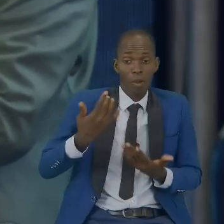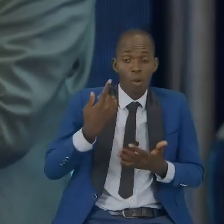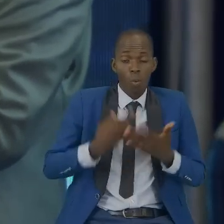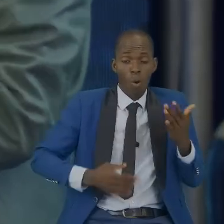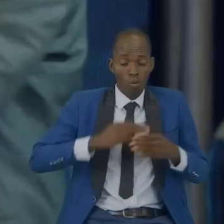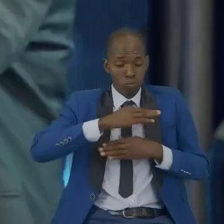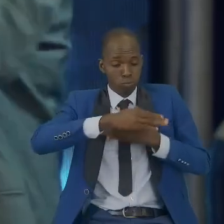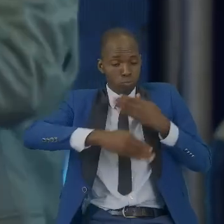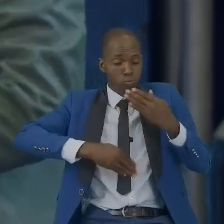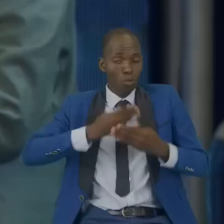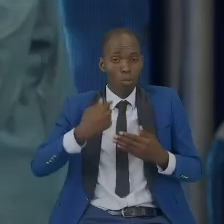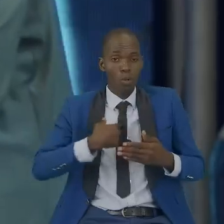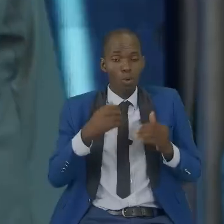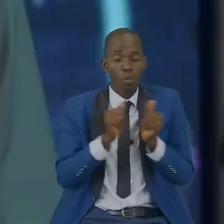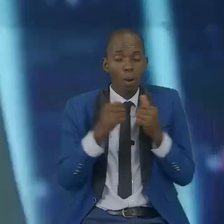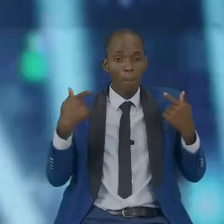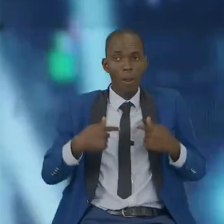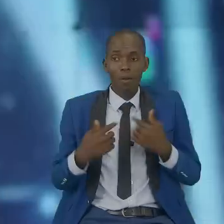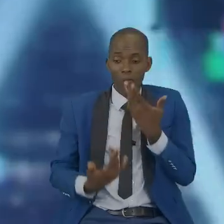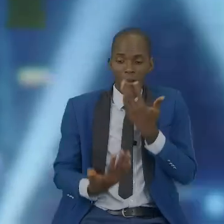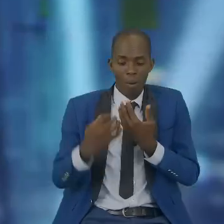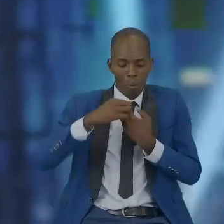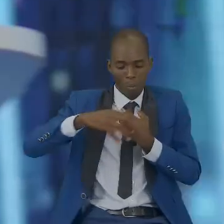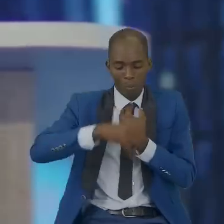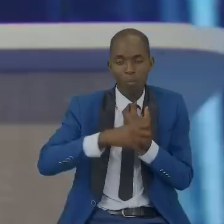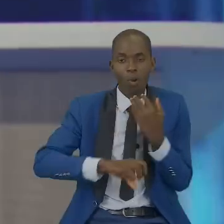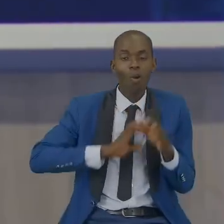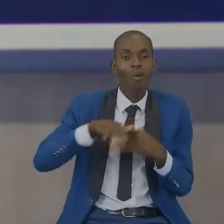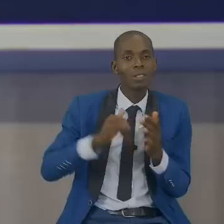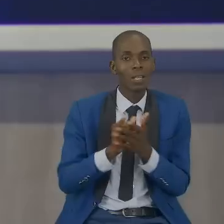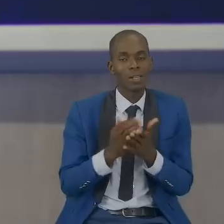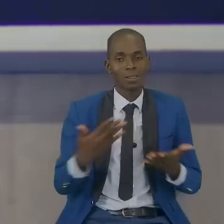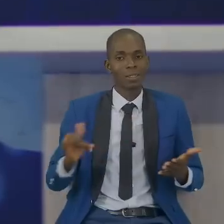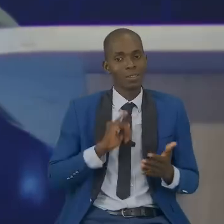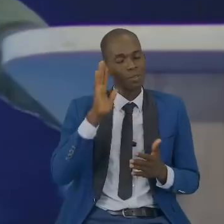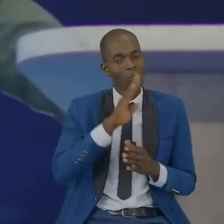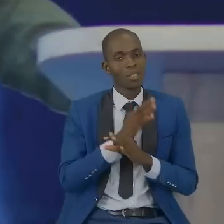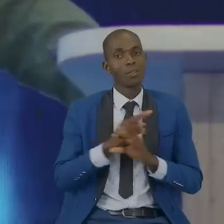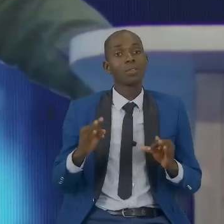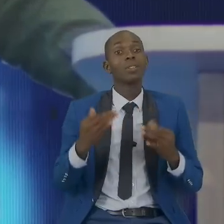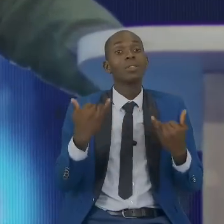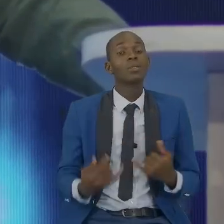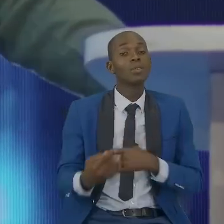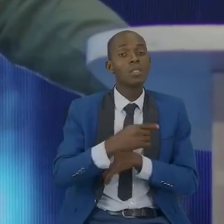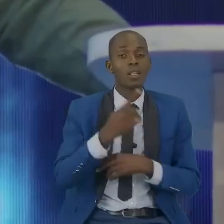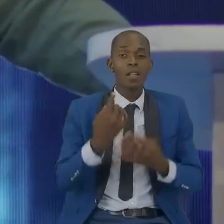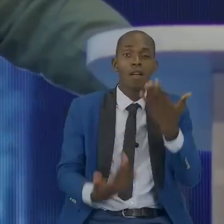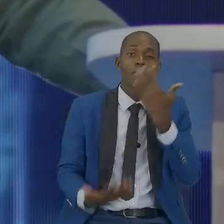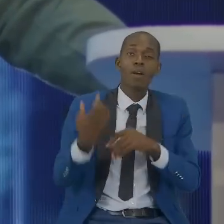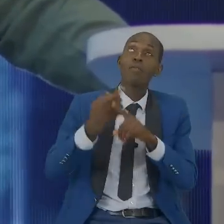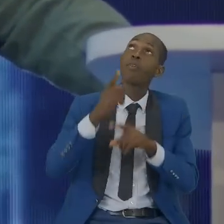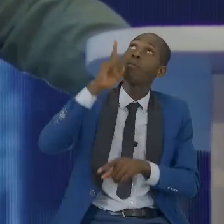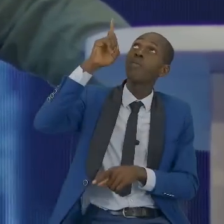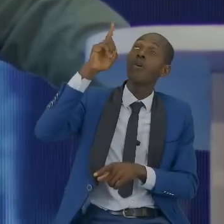of affliction will burn away all that thing. Today, the fire coming from on high will burn